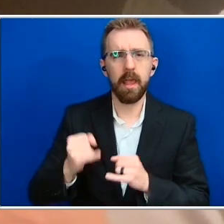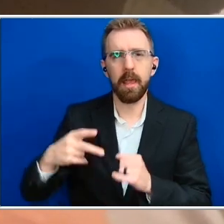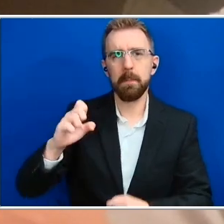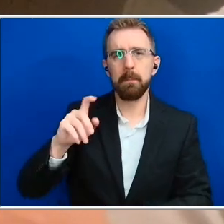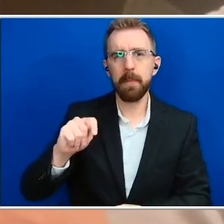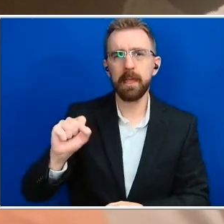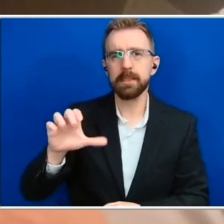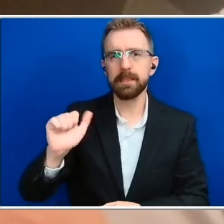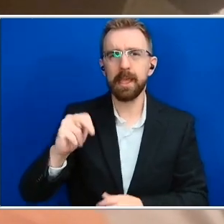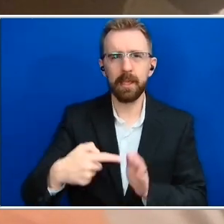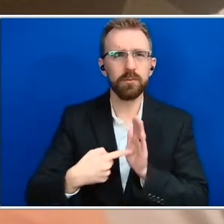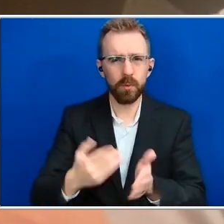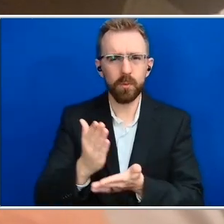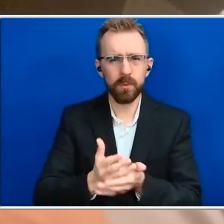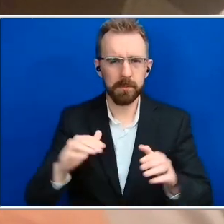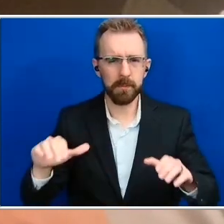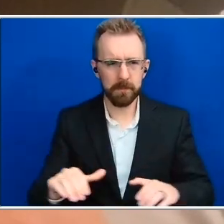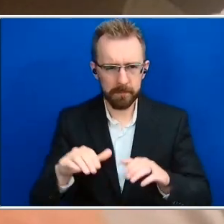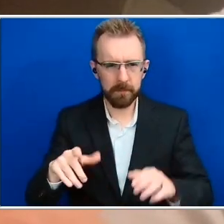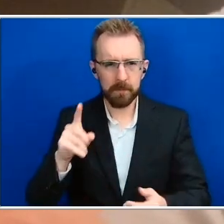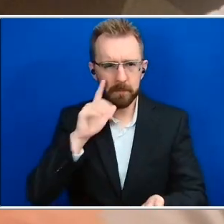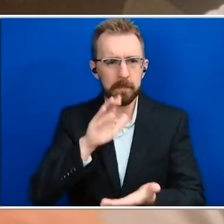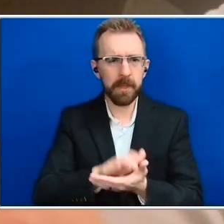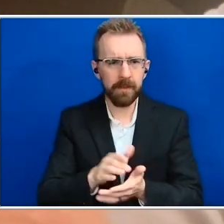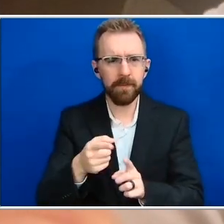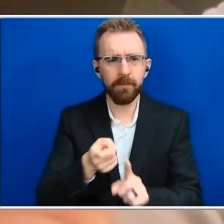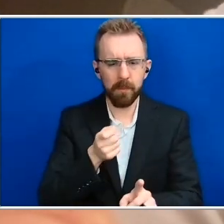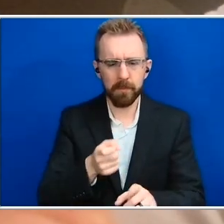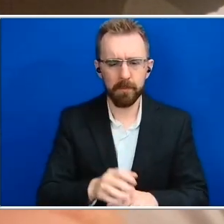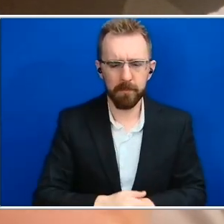activity, but they believe it's from